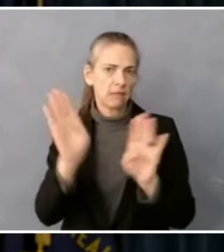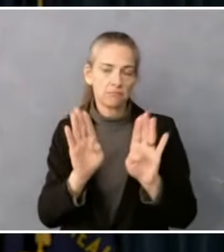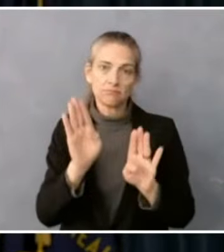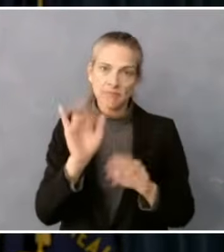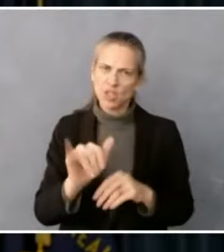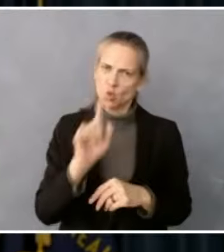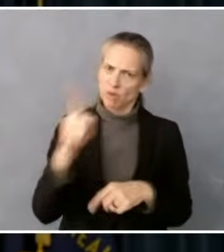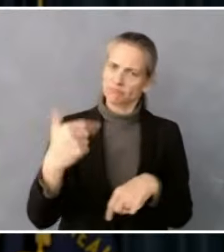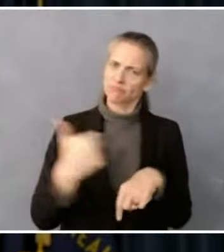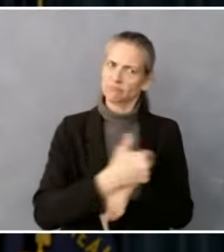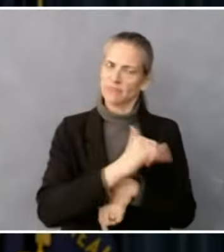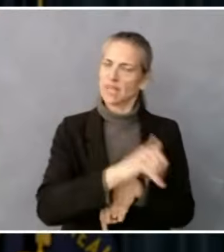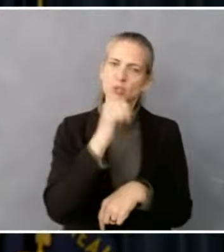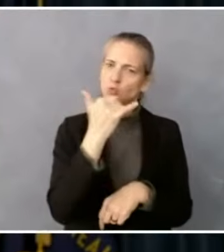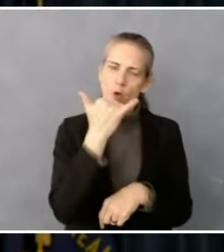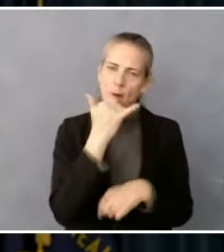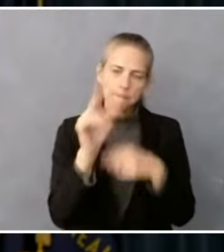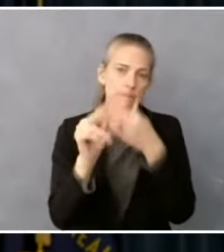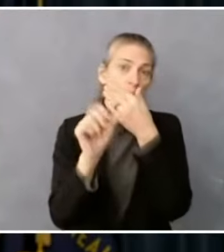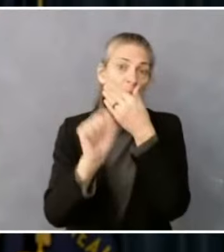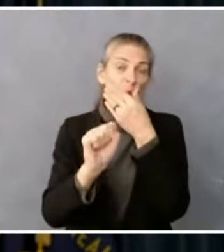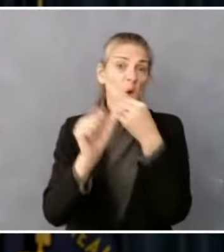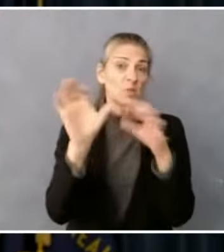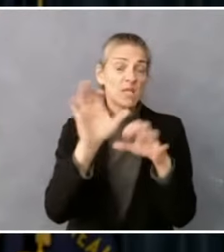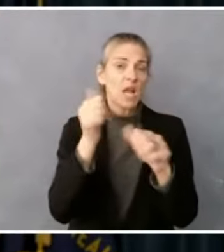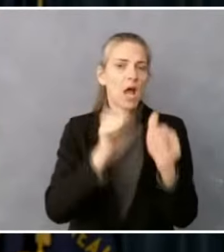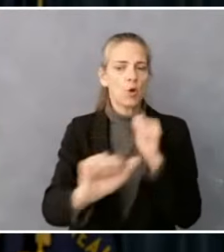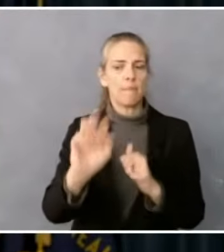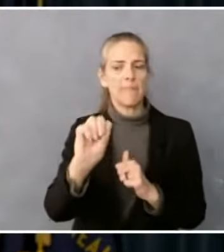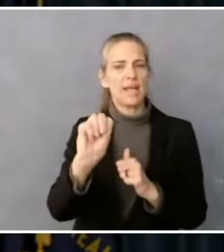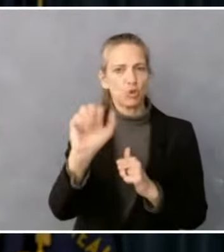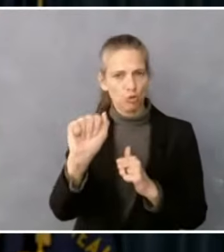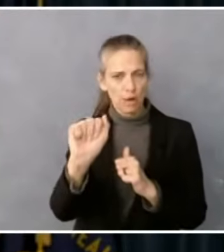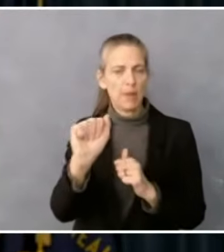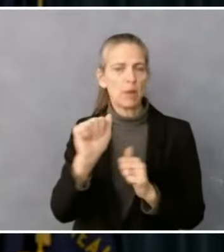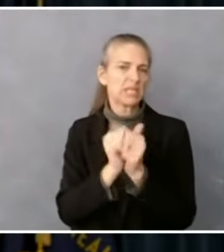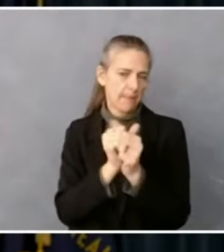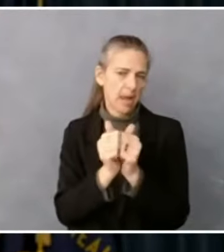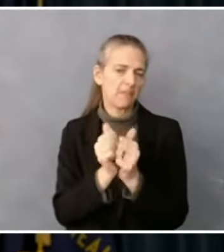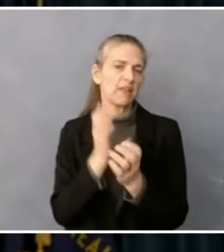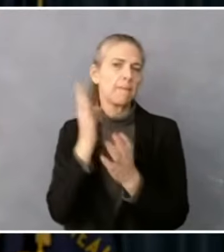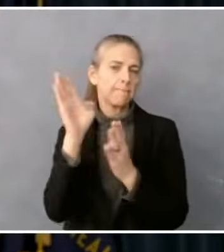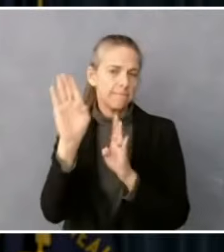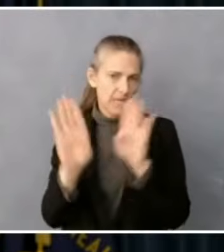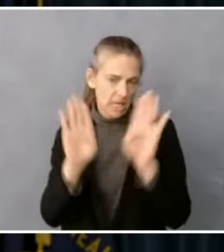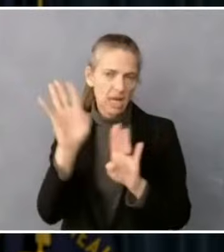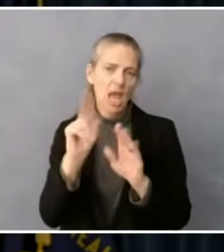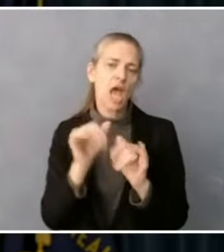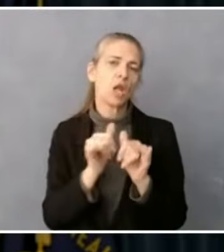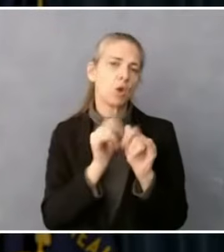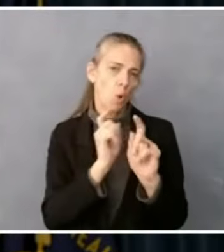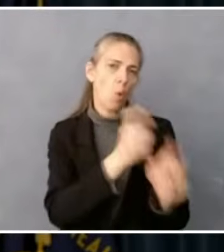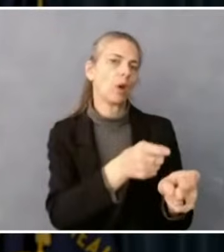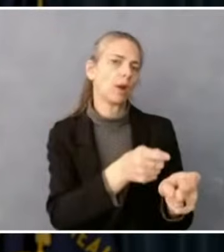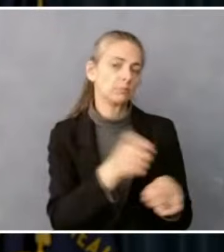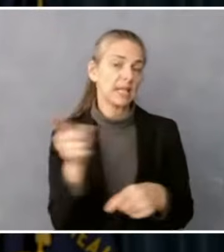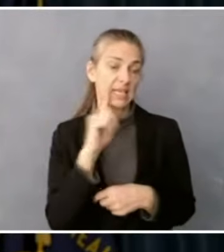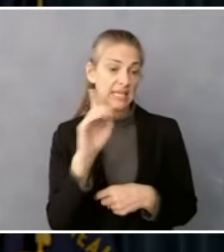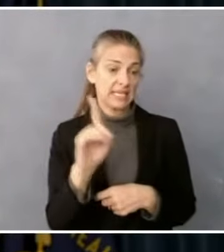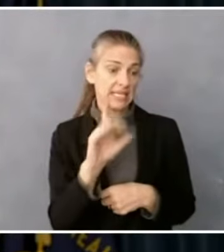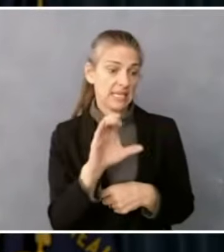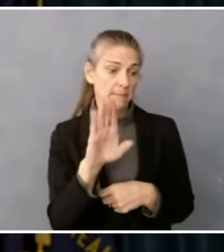accusation. That's wrong. The work was done under a master agreement that was competitively bid and awarded. They said that DCBS